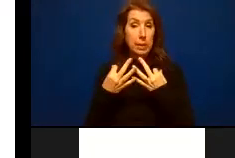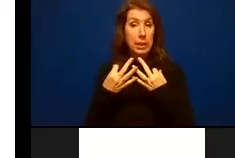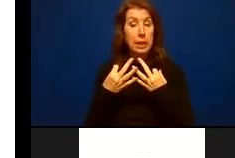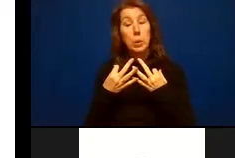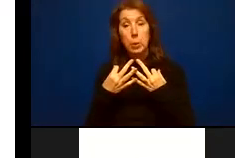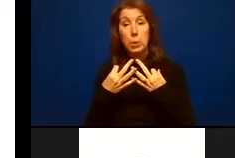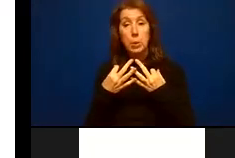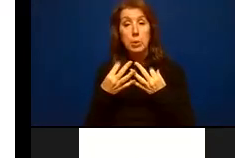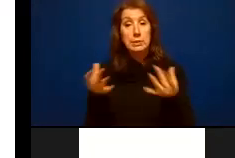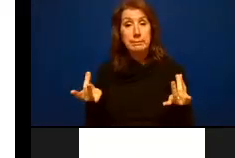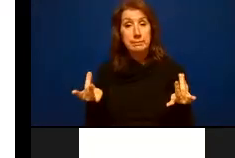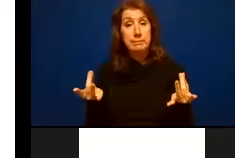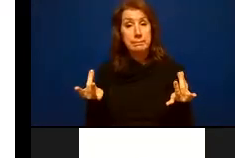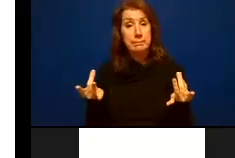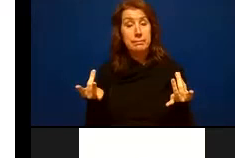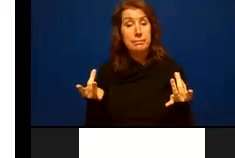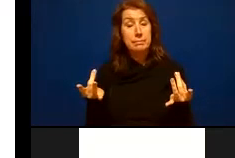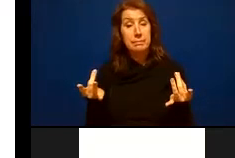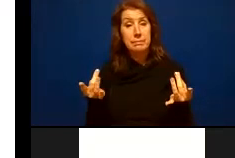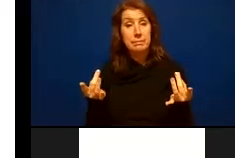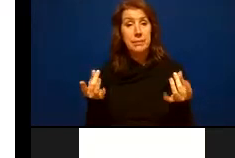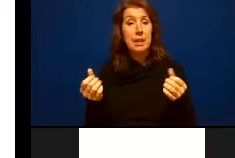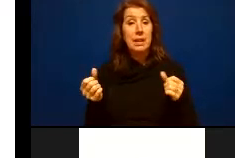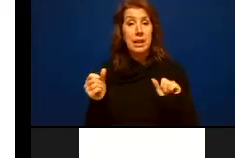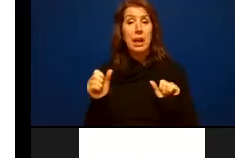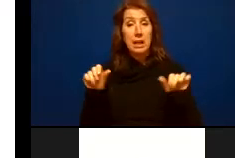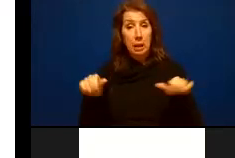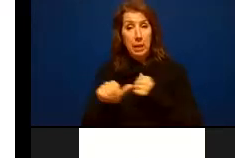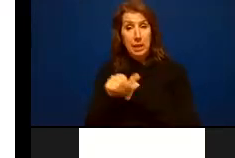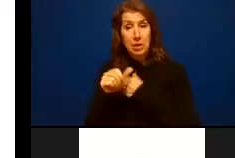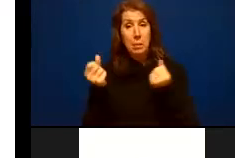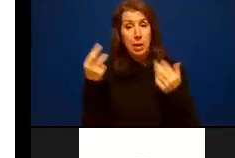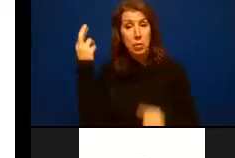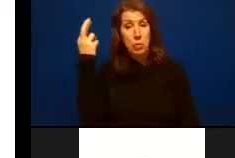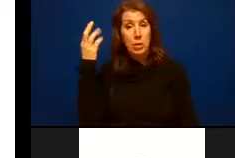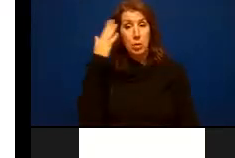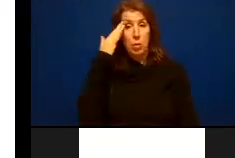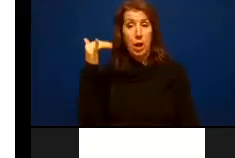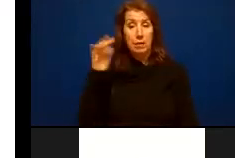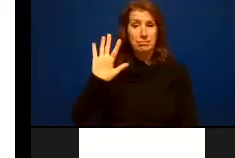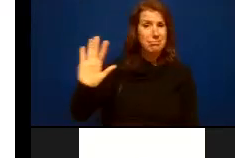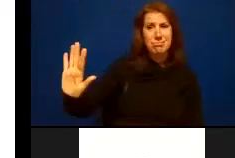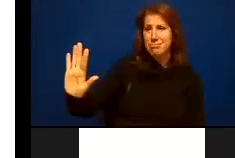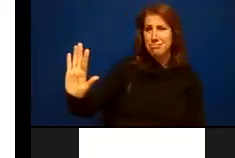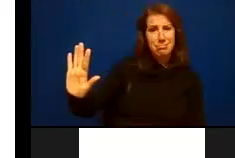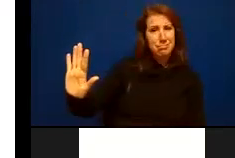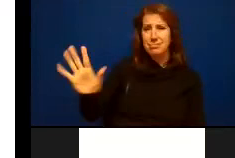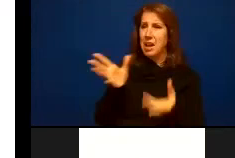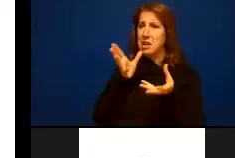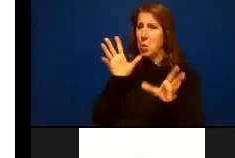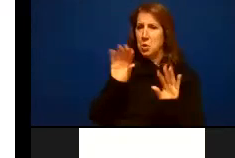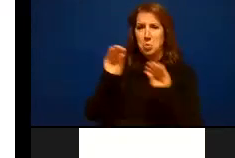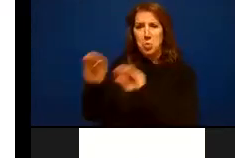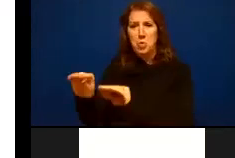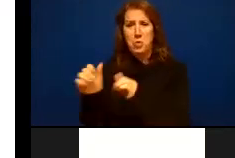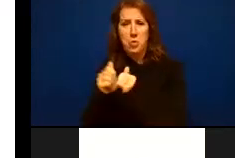fraught, and there are many reasons why someone might not want to move in with their family, and why that might not be a